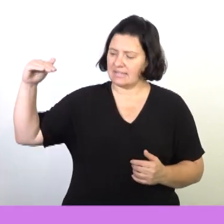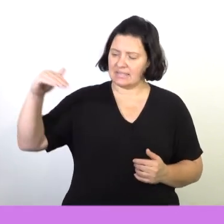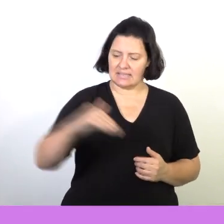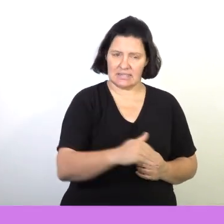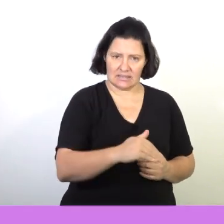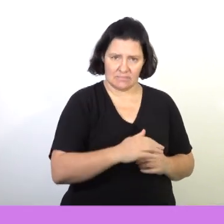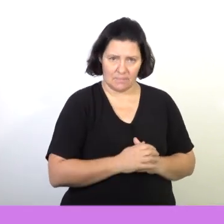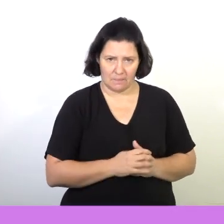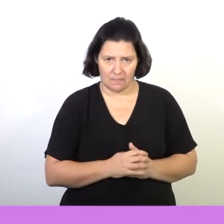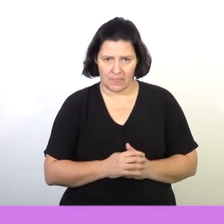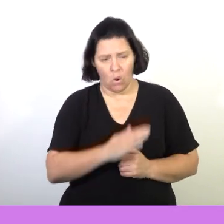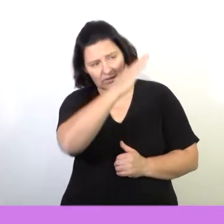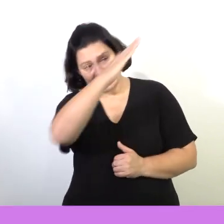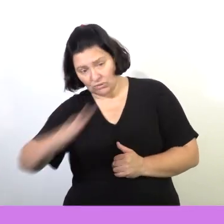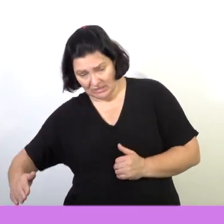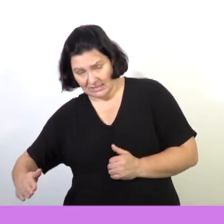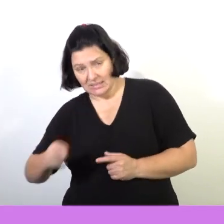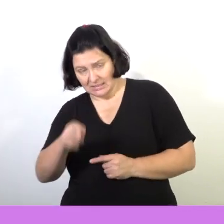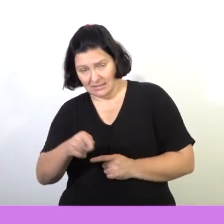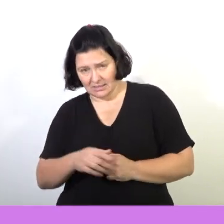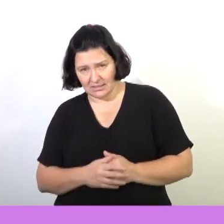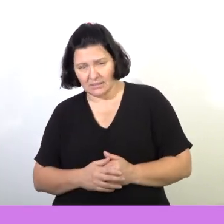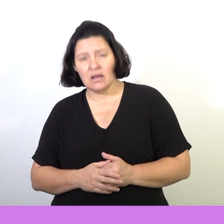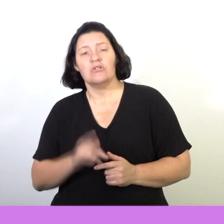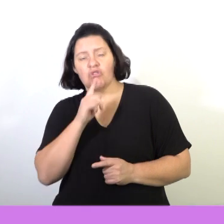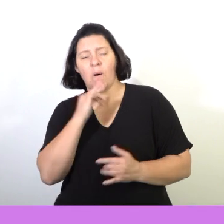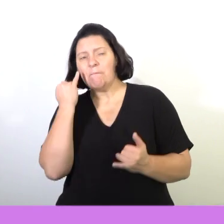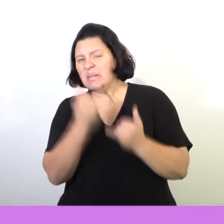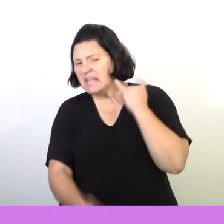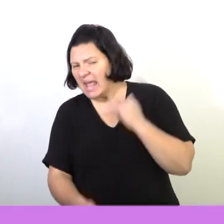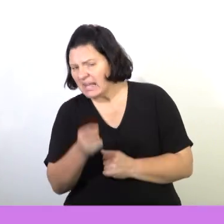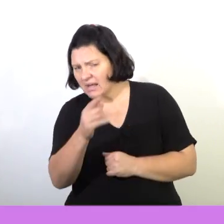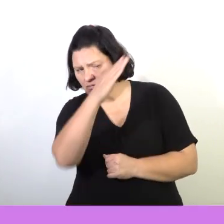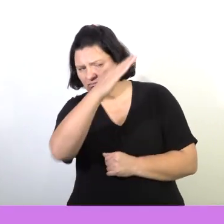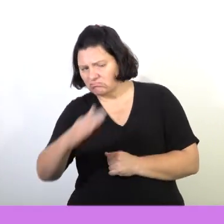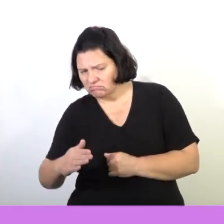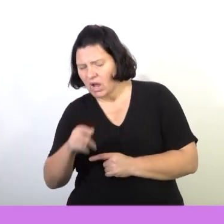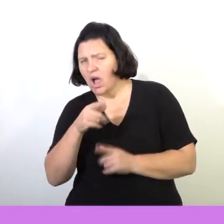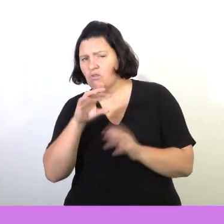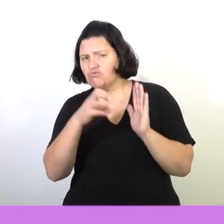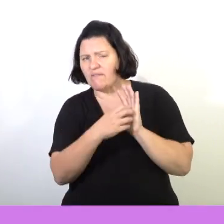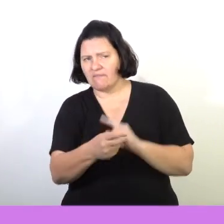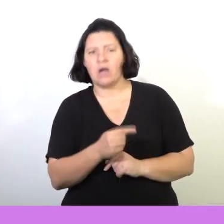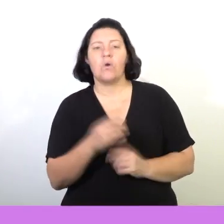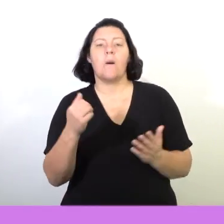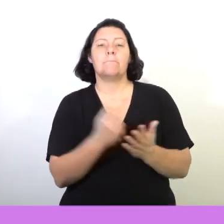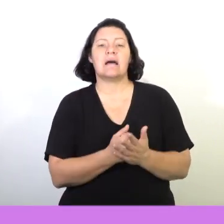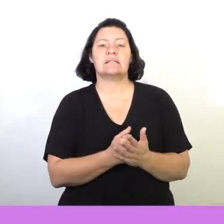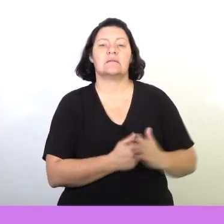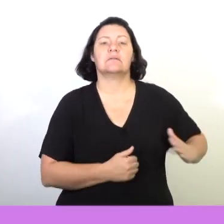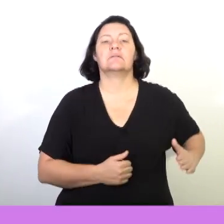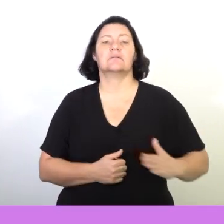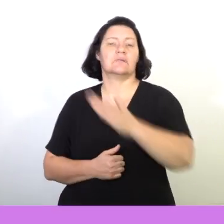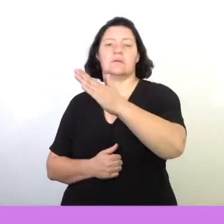decreasing curve line. Some mistakes that are normally committed when we have this kind of graphs, you tend to draw